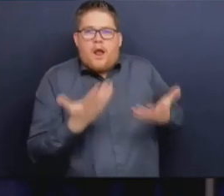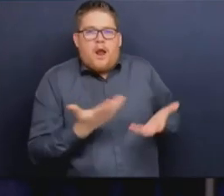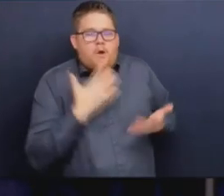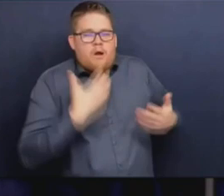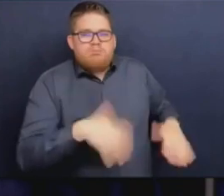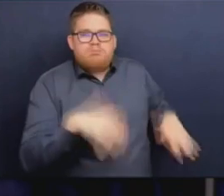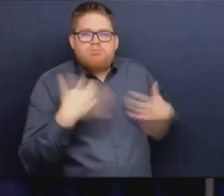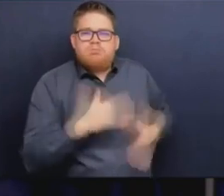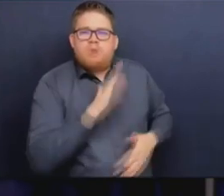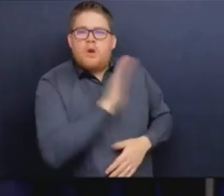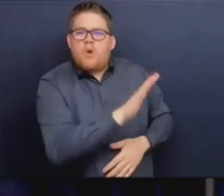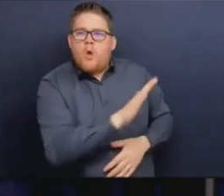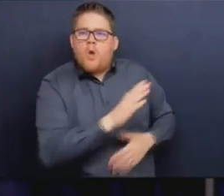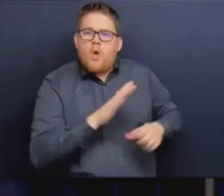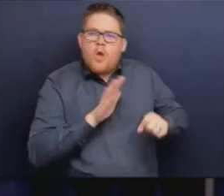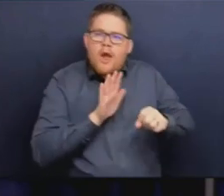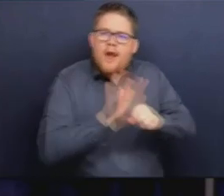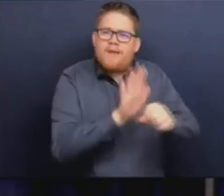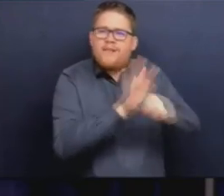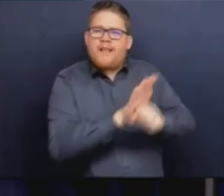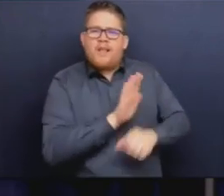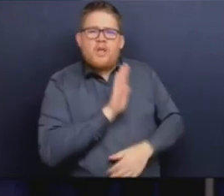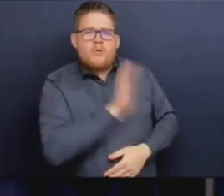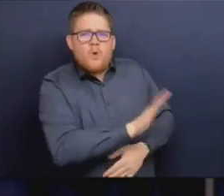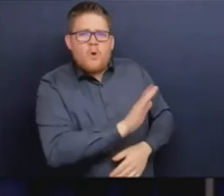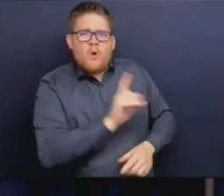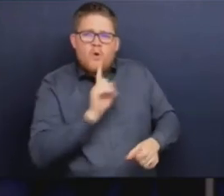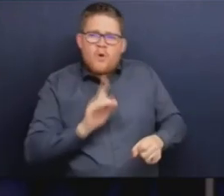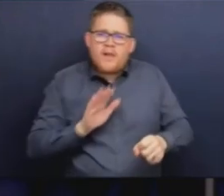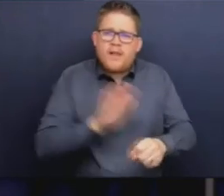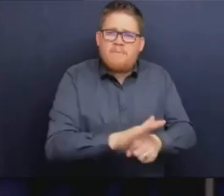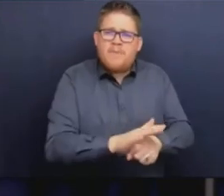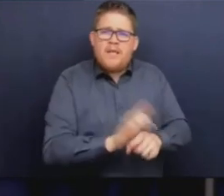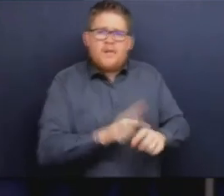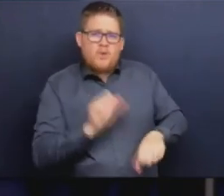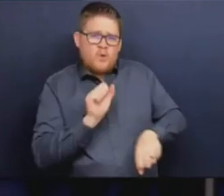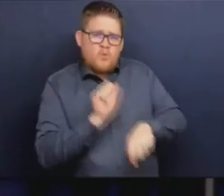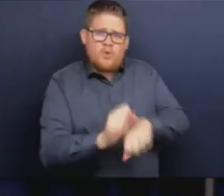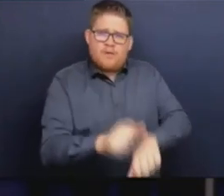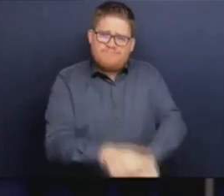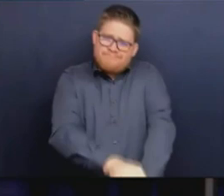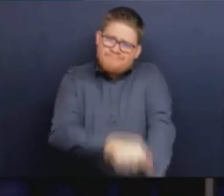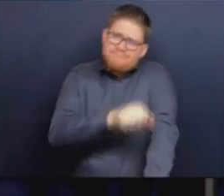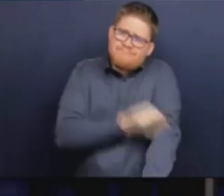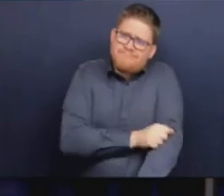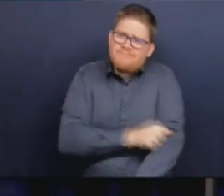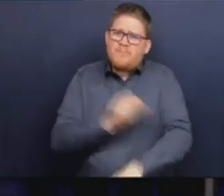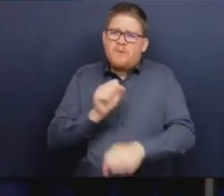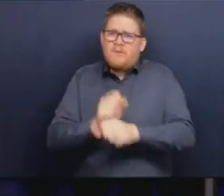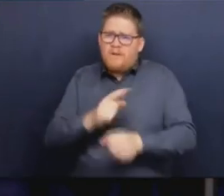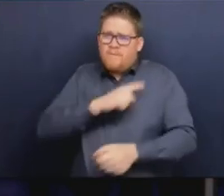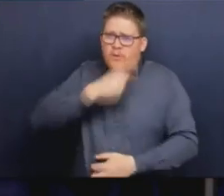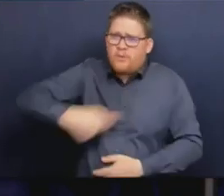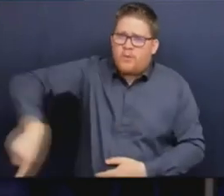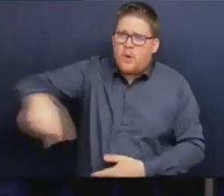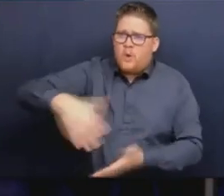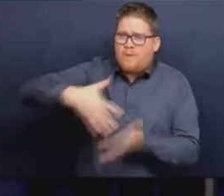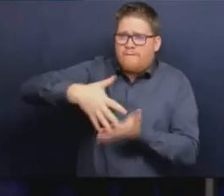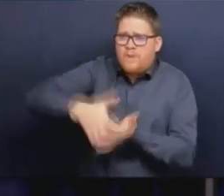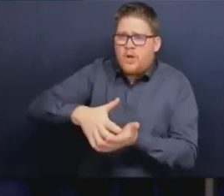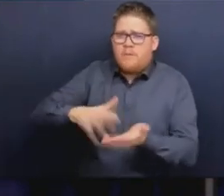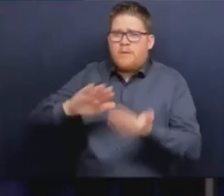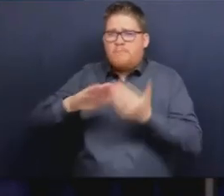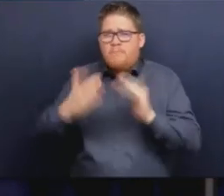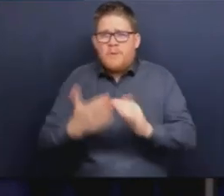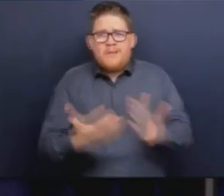your commitment to work to make life better for the vulnerable, marginalized communities. So thank you so much. And I'm always amazed